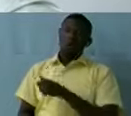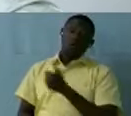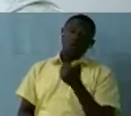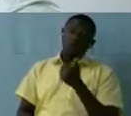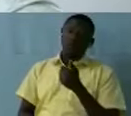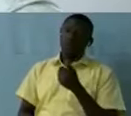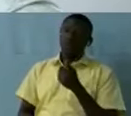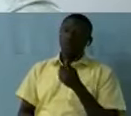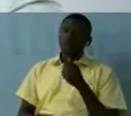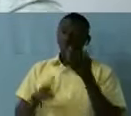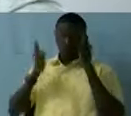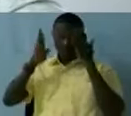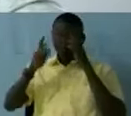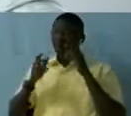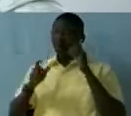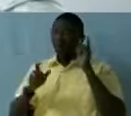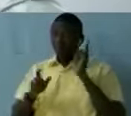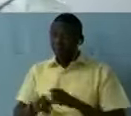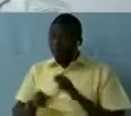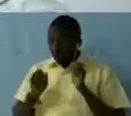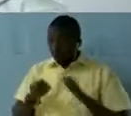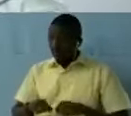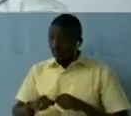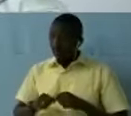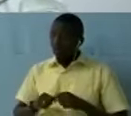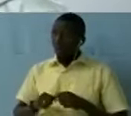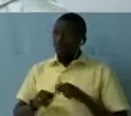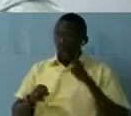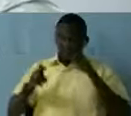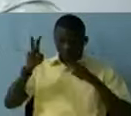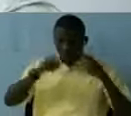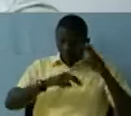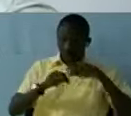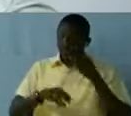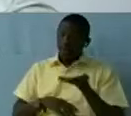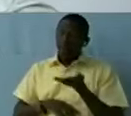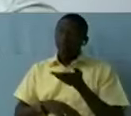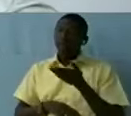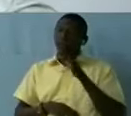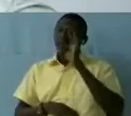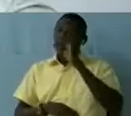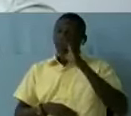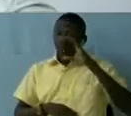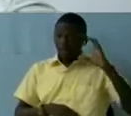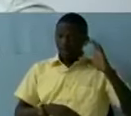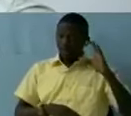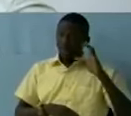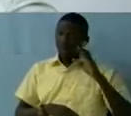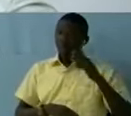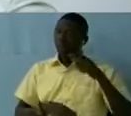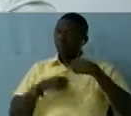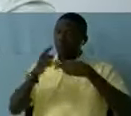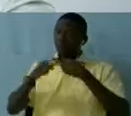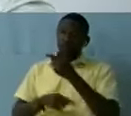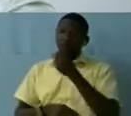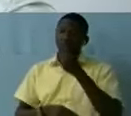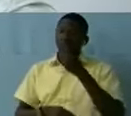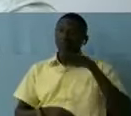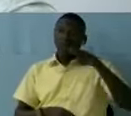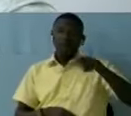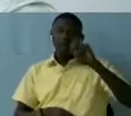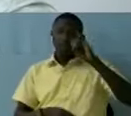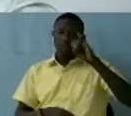investigated by the TRRC as it concerns the NIA9. Bitun kudolu men ya lonko men belarin